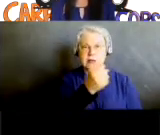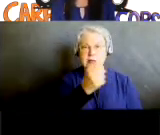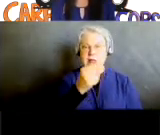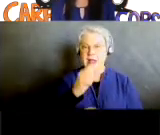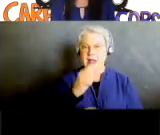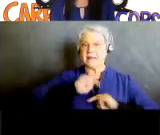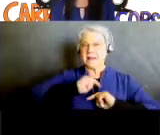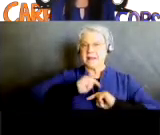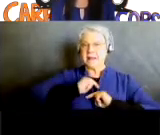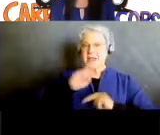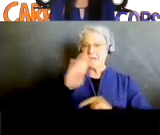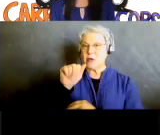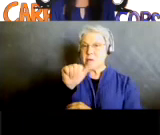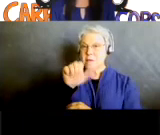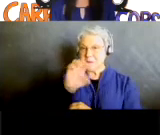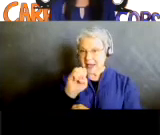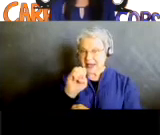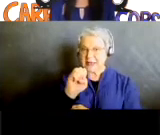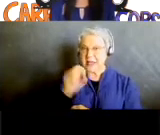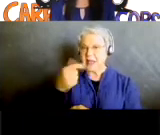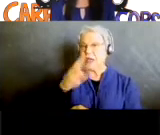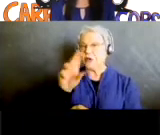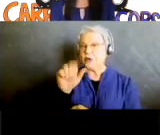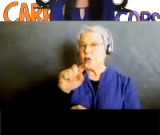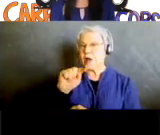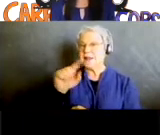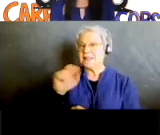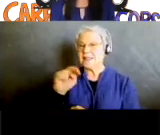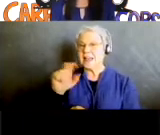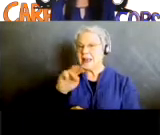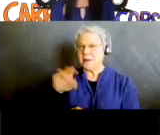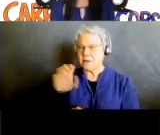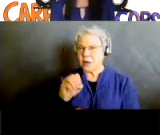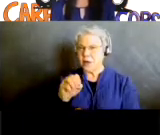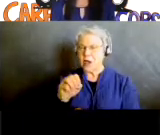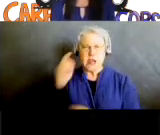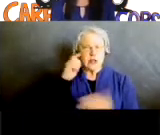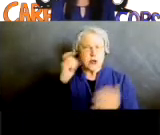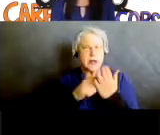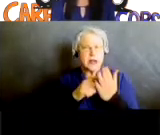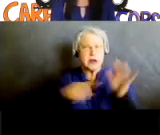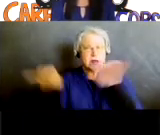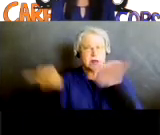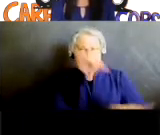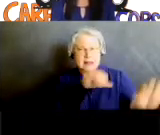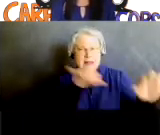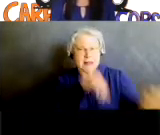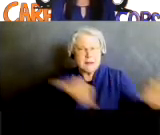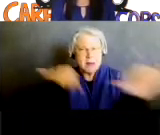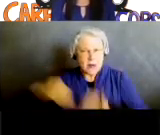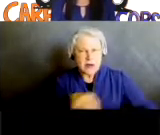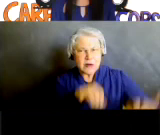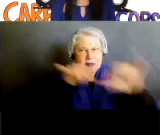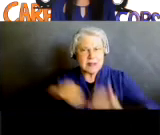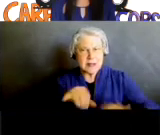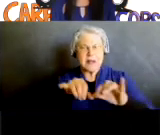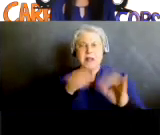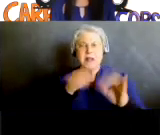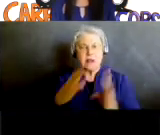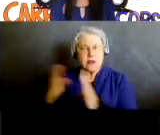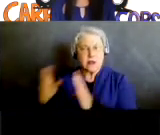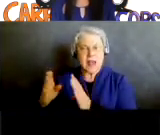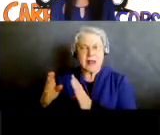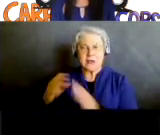I all talk about in our books, right? So we see these similar strategies deployed not only in the US, but also elsewhere, by